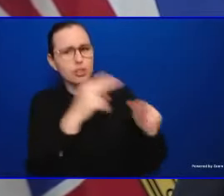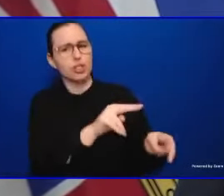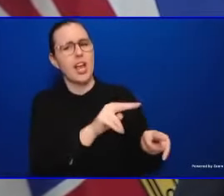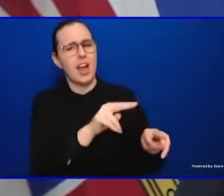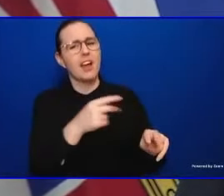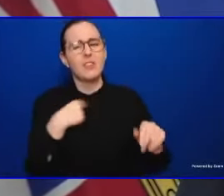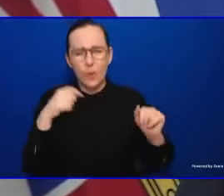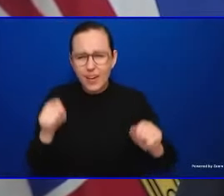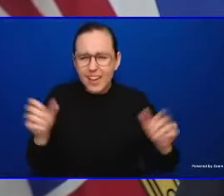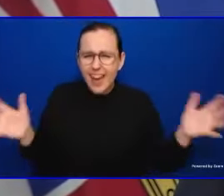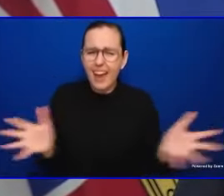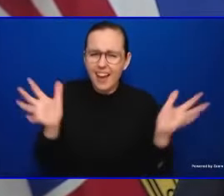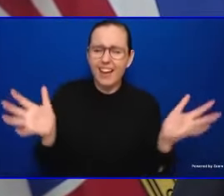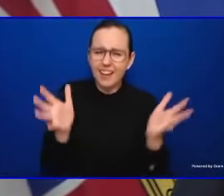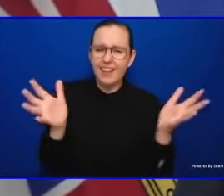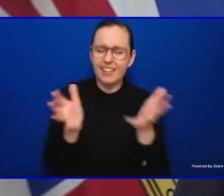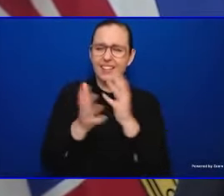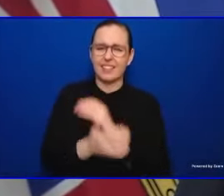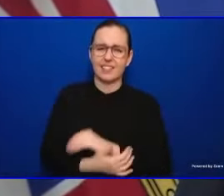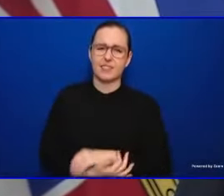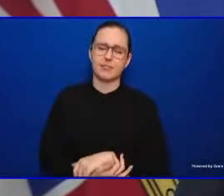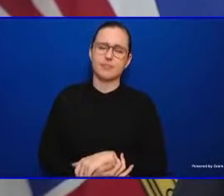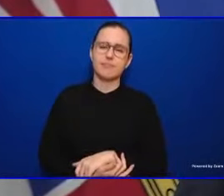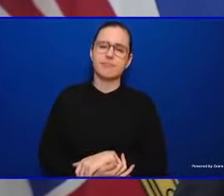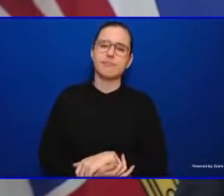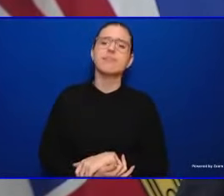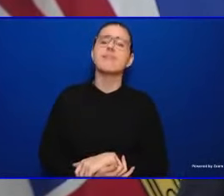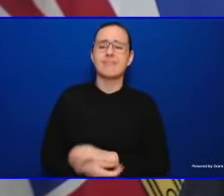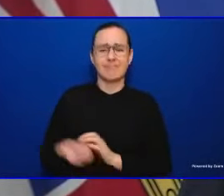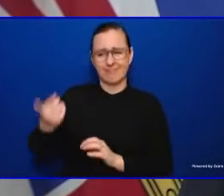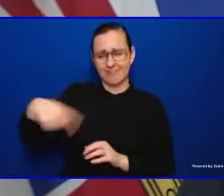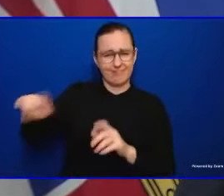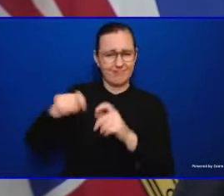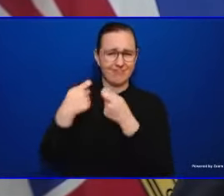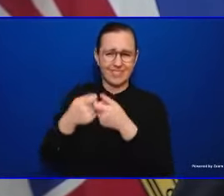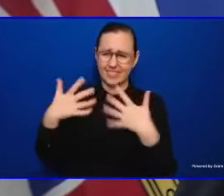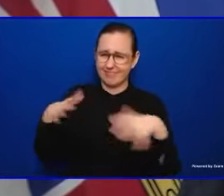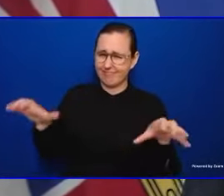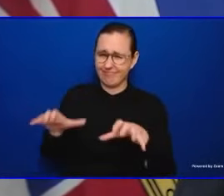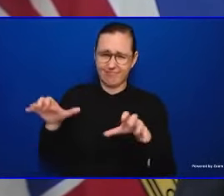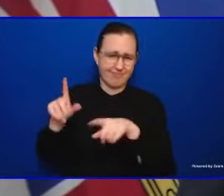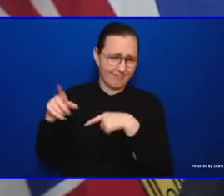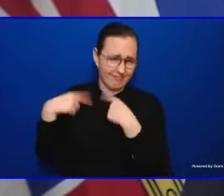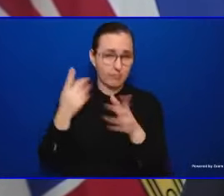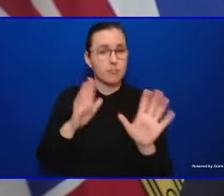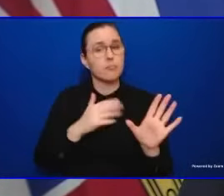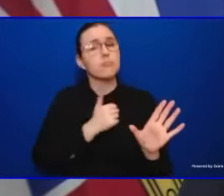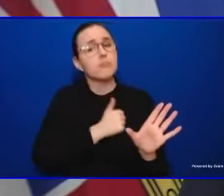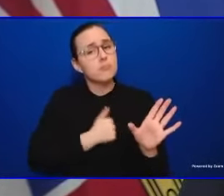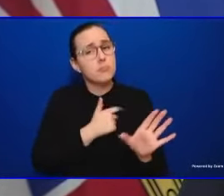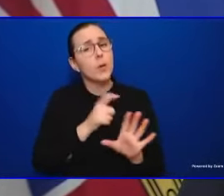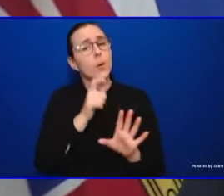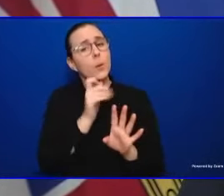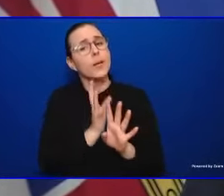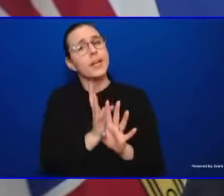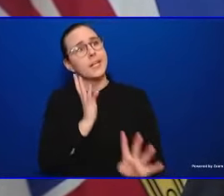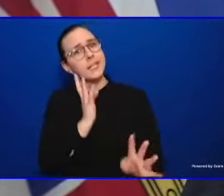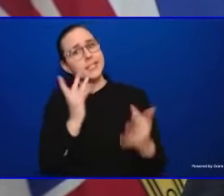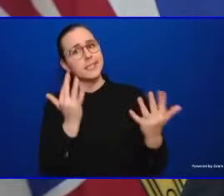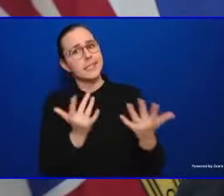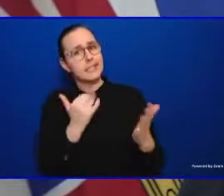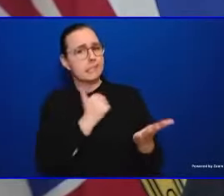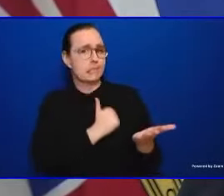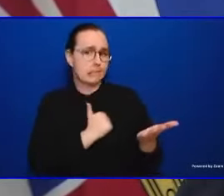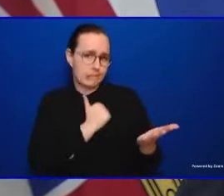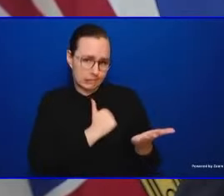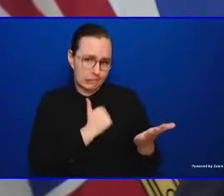have done an exceptional job over the last couple of days. I apologize to people who waited in line for a couple of hours at the Convention Center, but